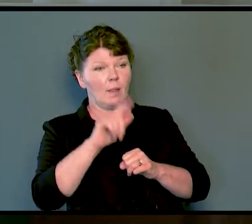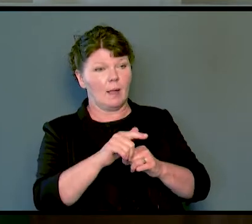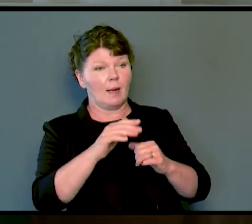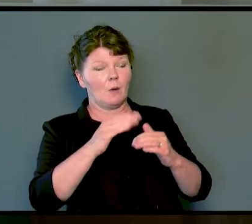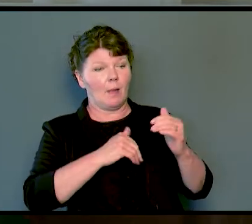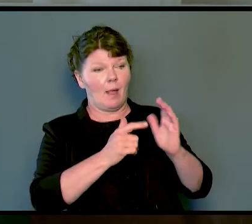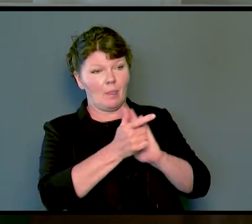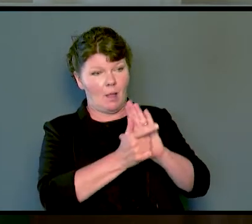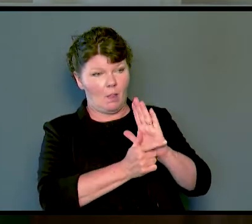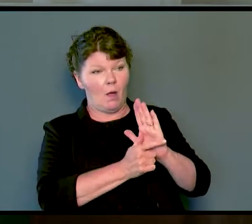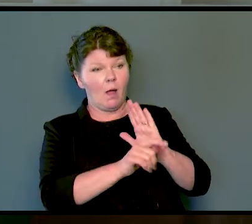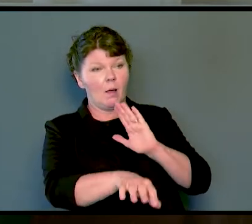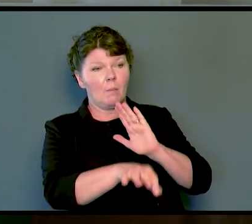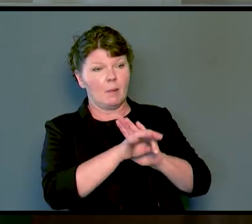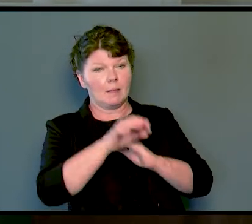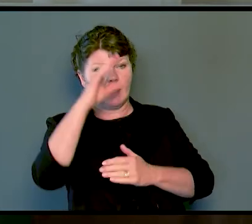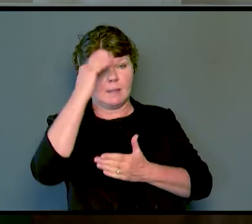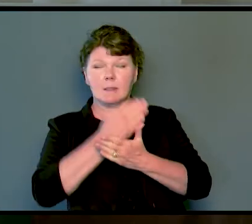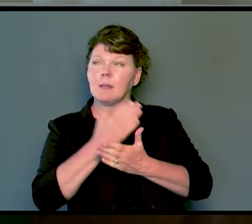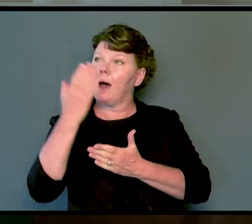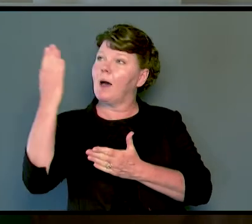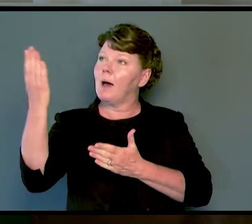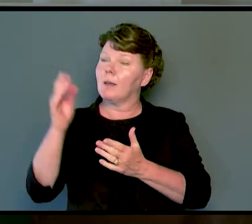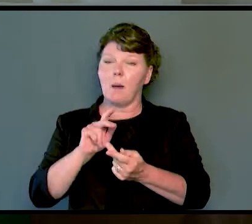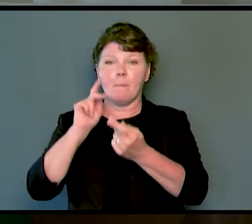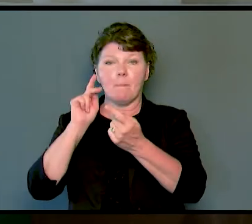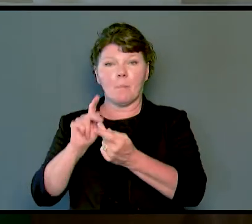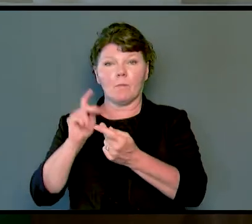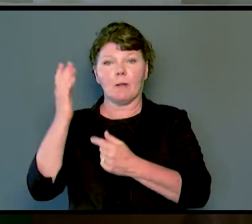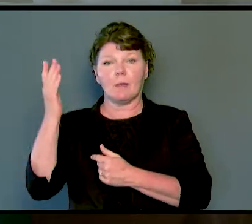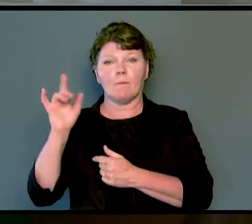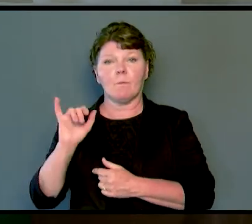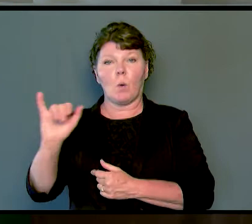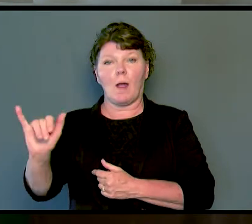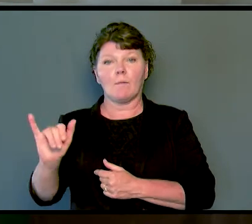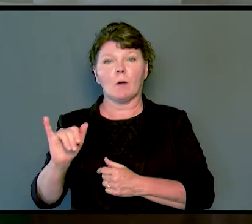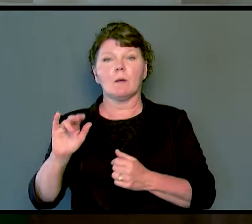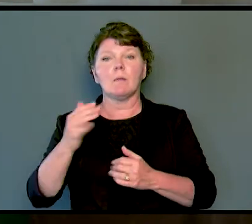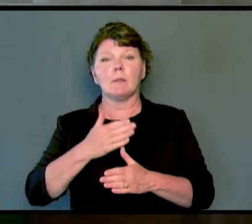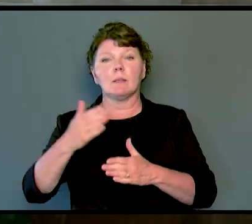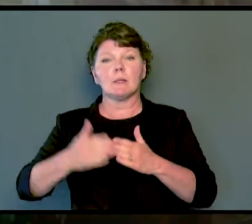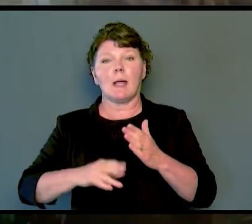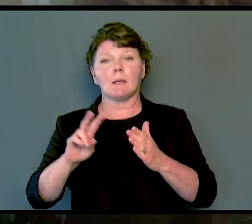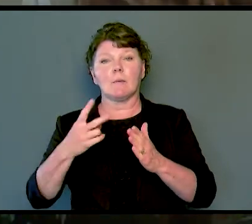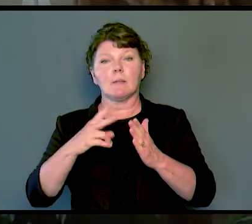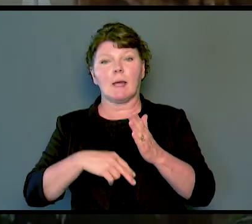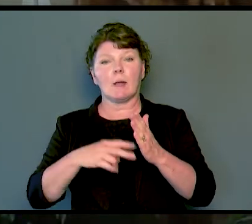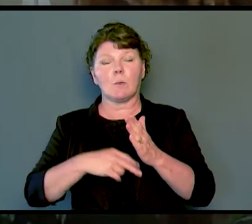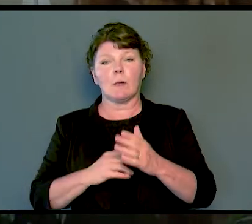law, appoints a son who has been made perfect forever. This ends the epistle reading.